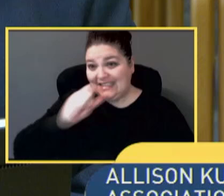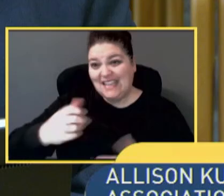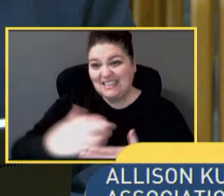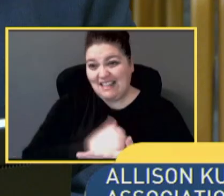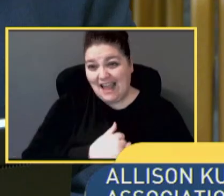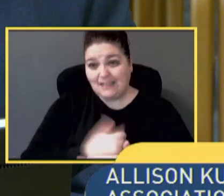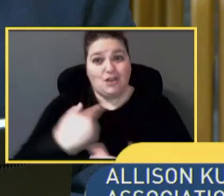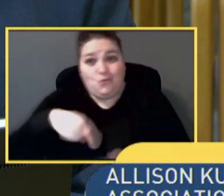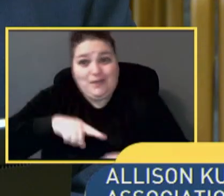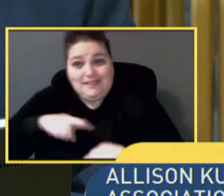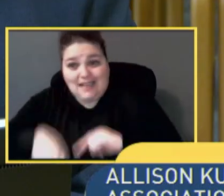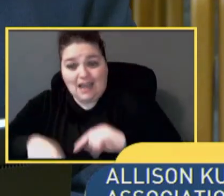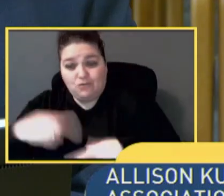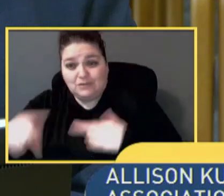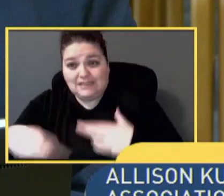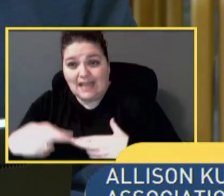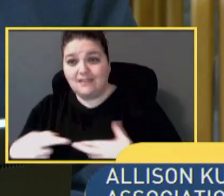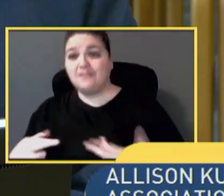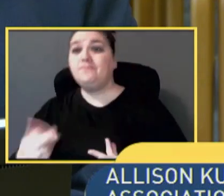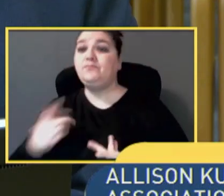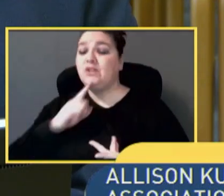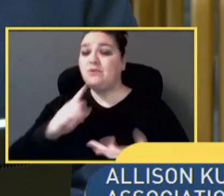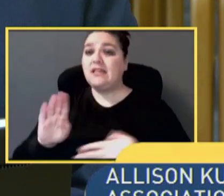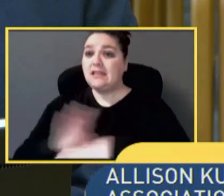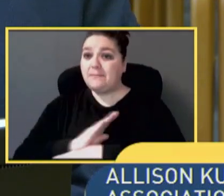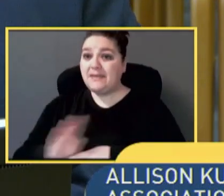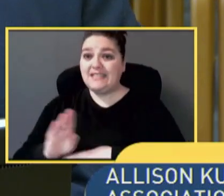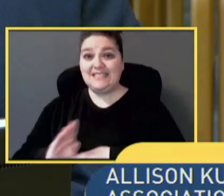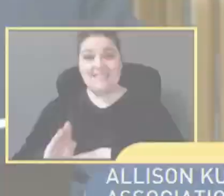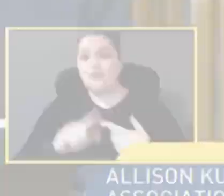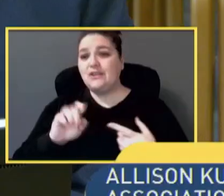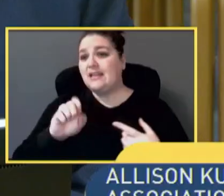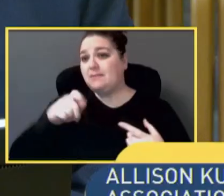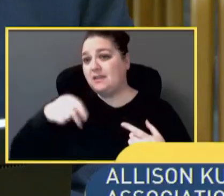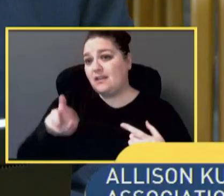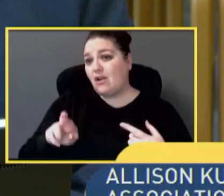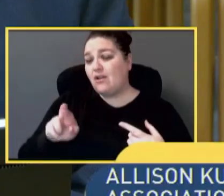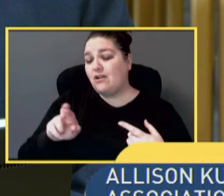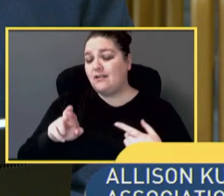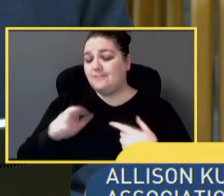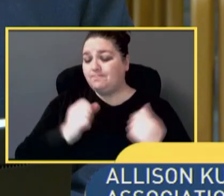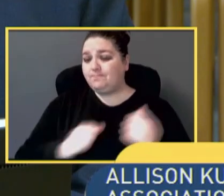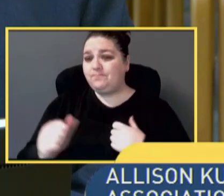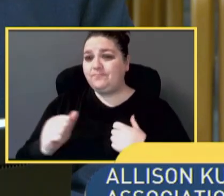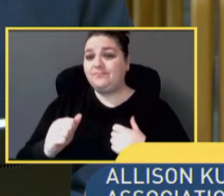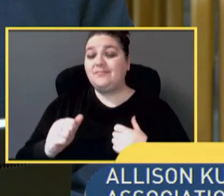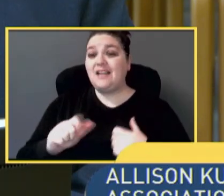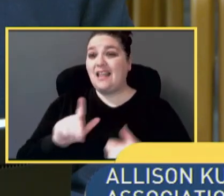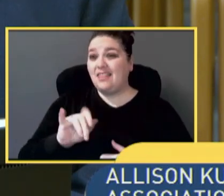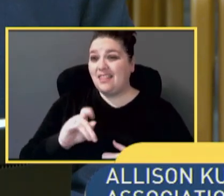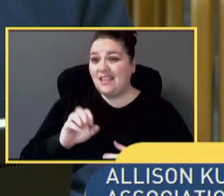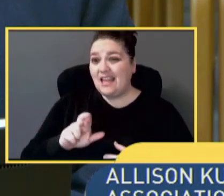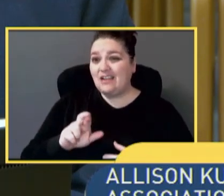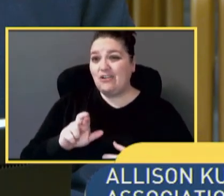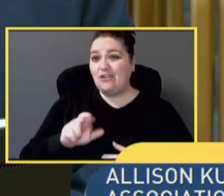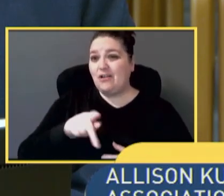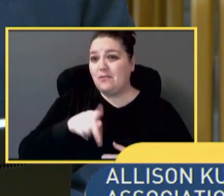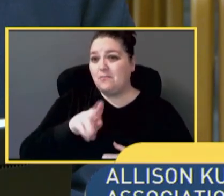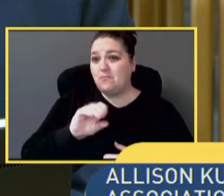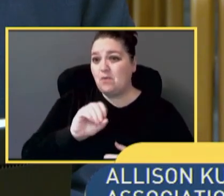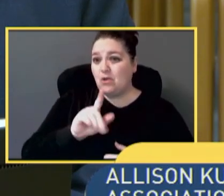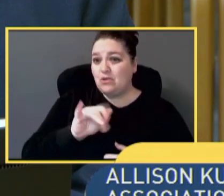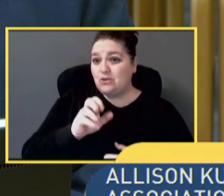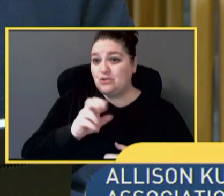the businesses I represent need us to collect more plastic bottles, help us turn litter and plastic pollution into a feedstock for